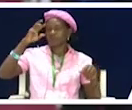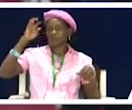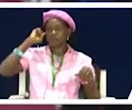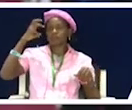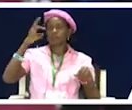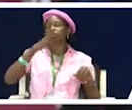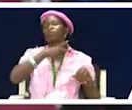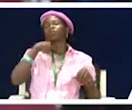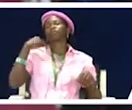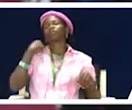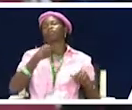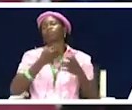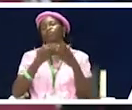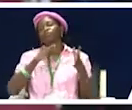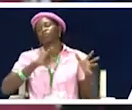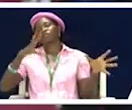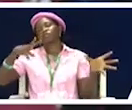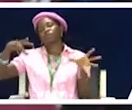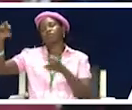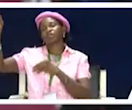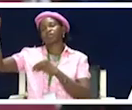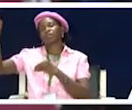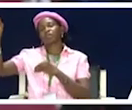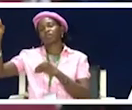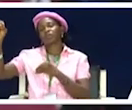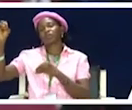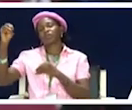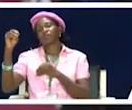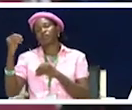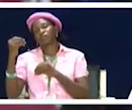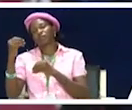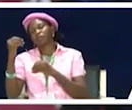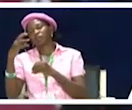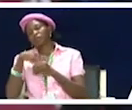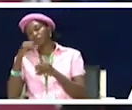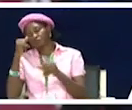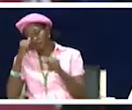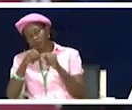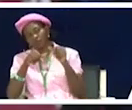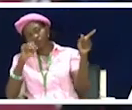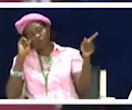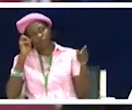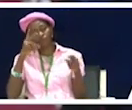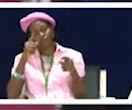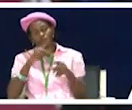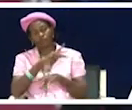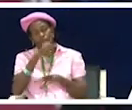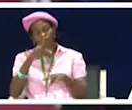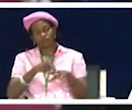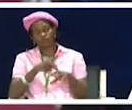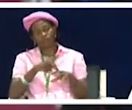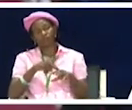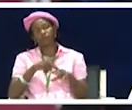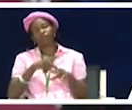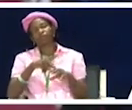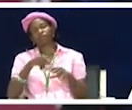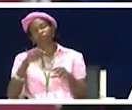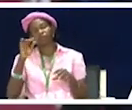pastor before I left. And if I remember correctly, he was the principal of a grammar school." I said,